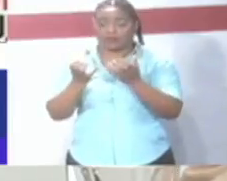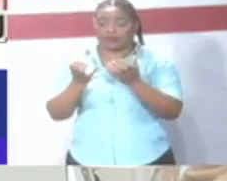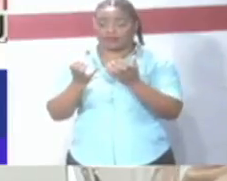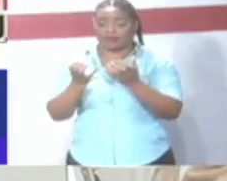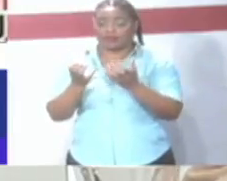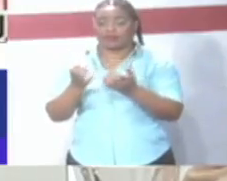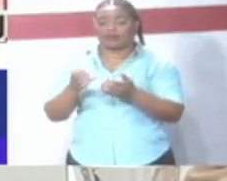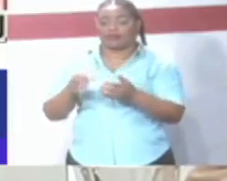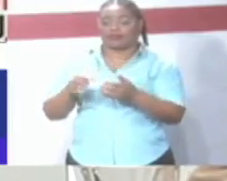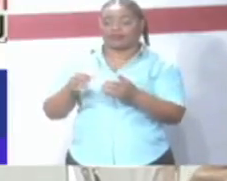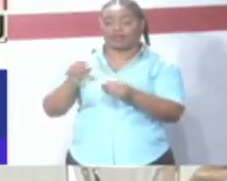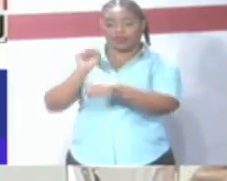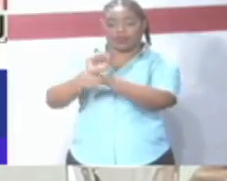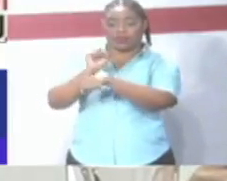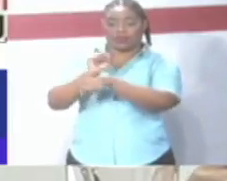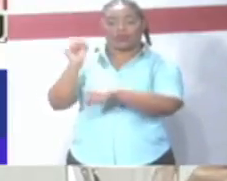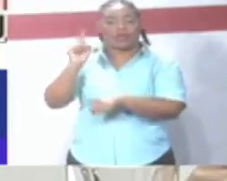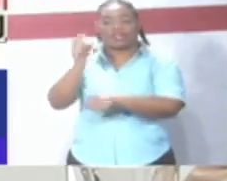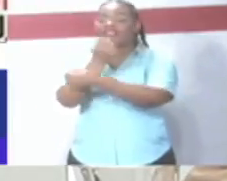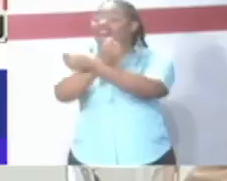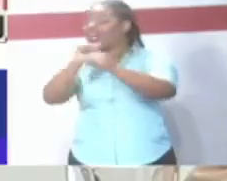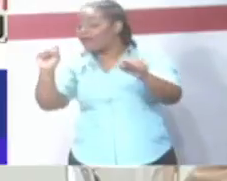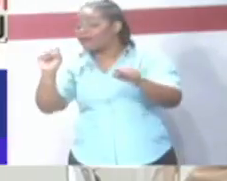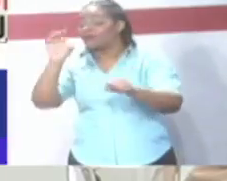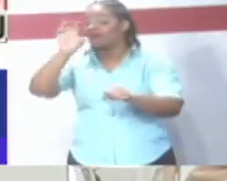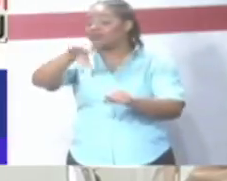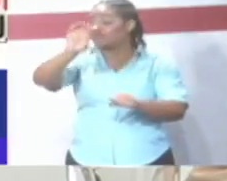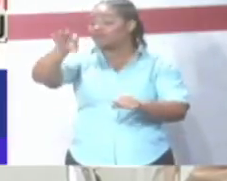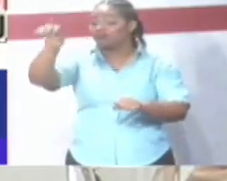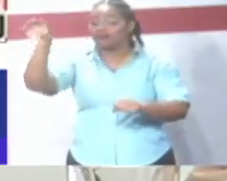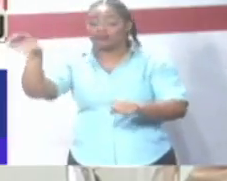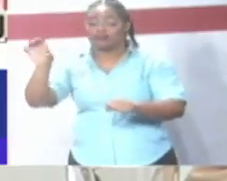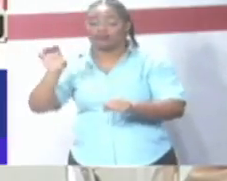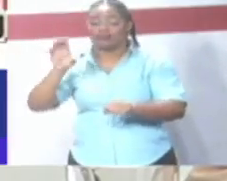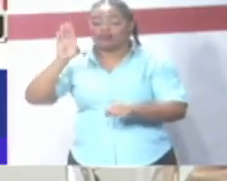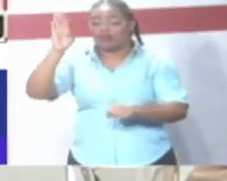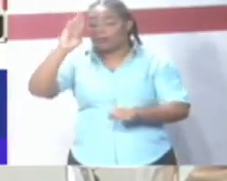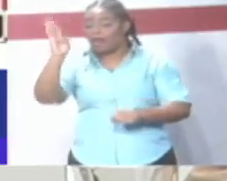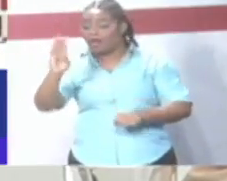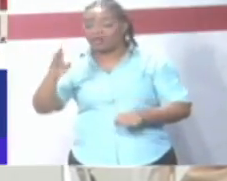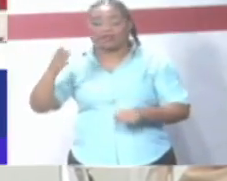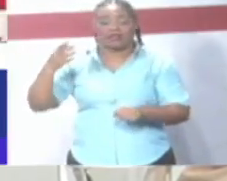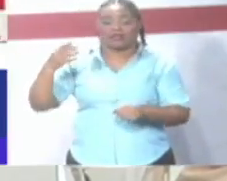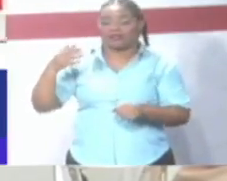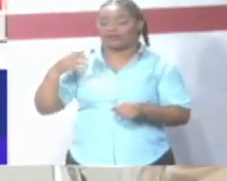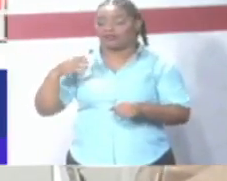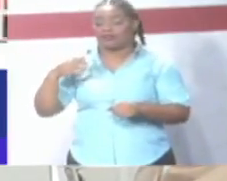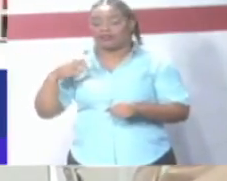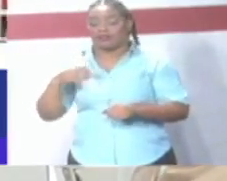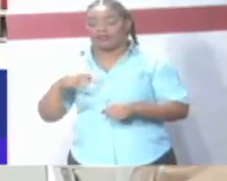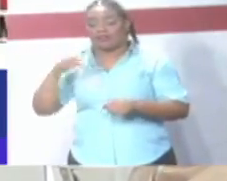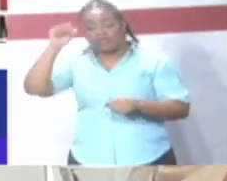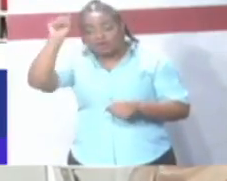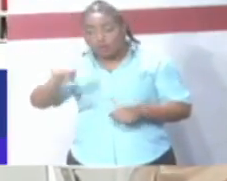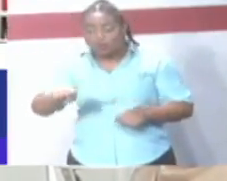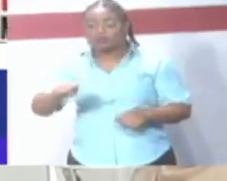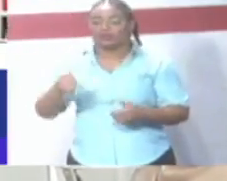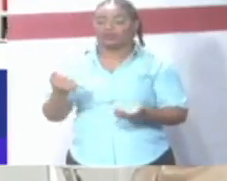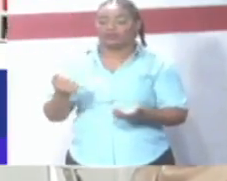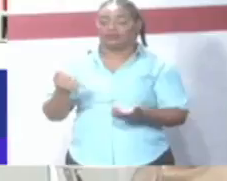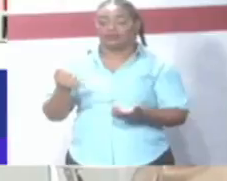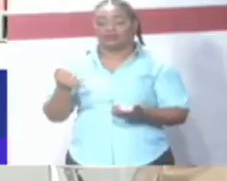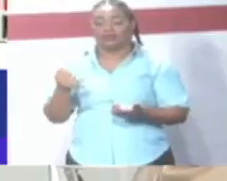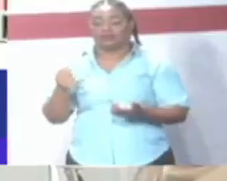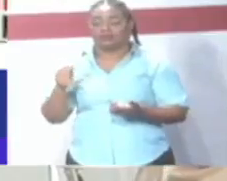of those industries would have told us that their vaccination rate is about 90 to 100%. So some people are down to